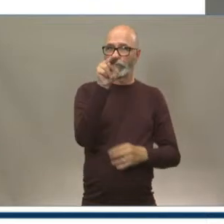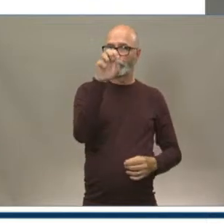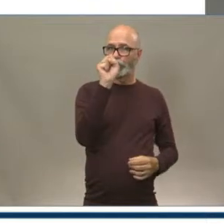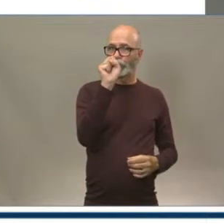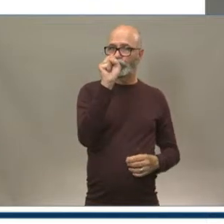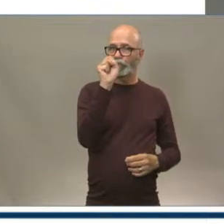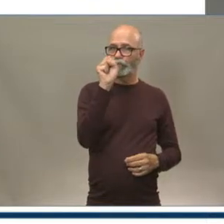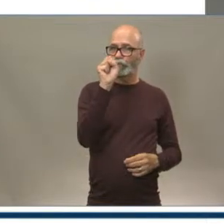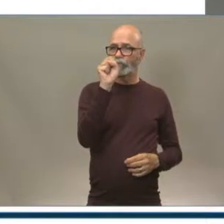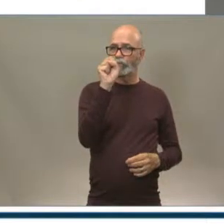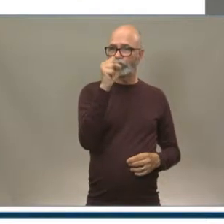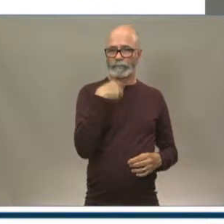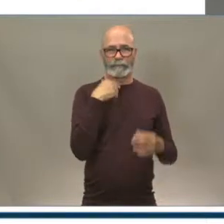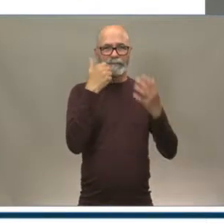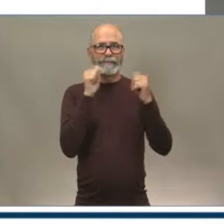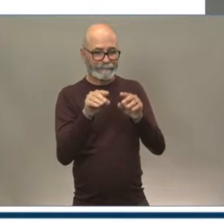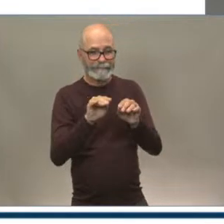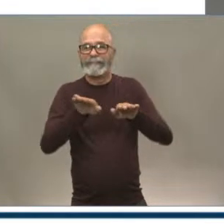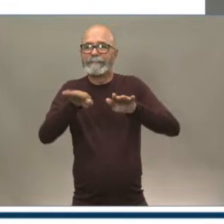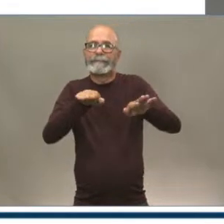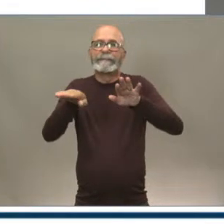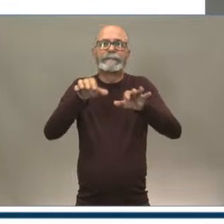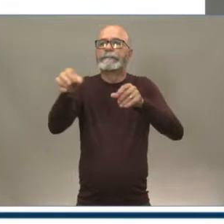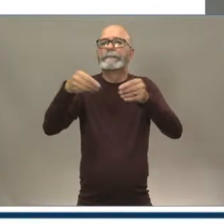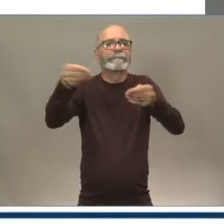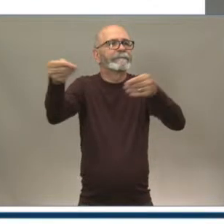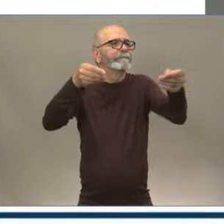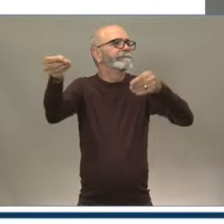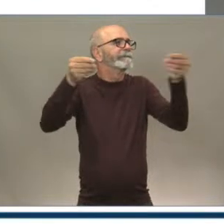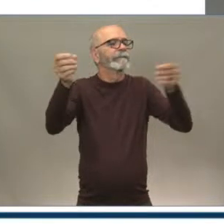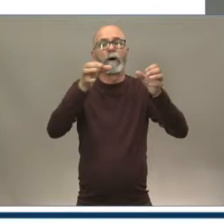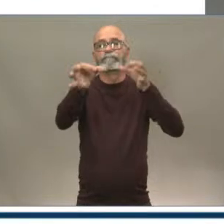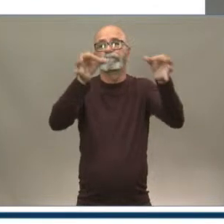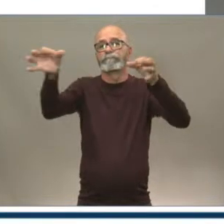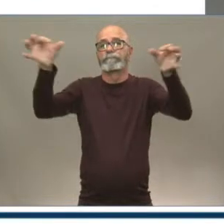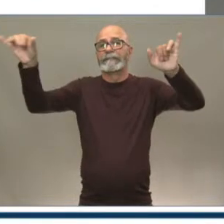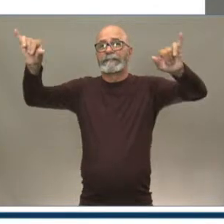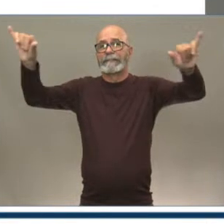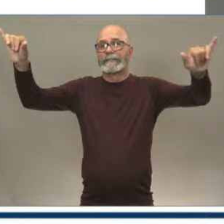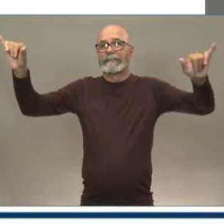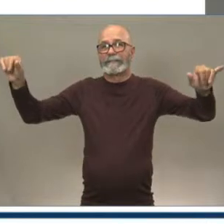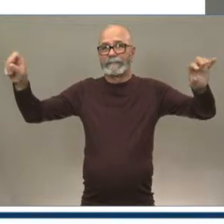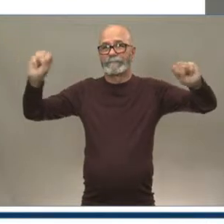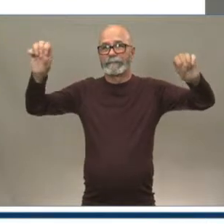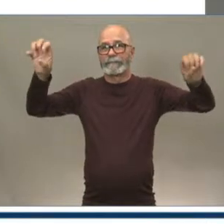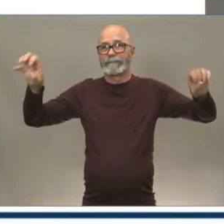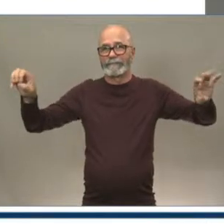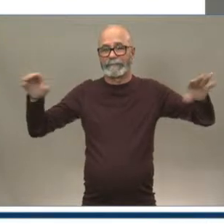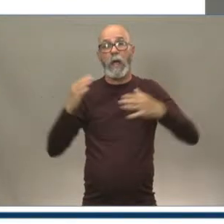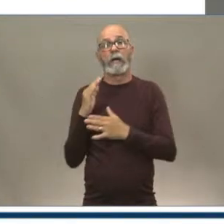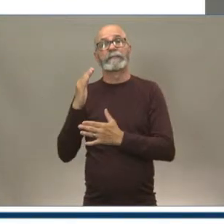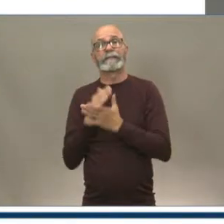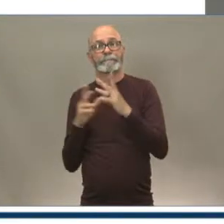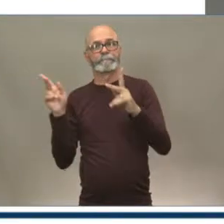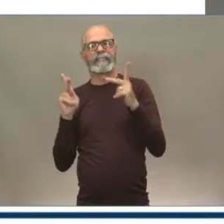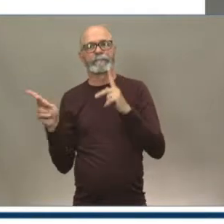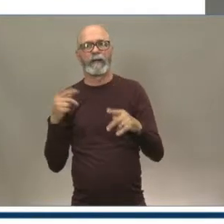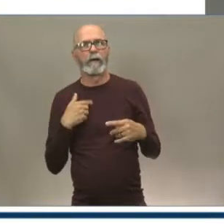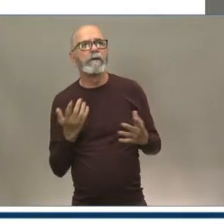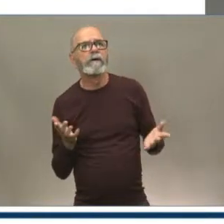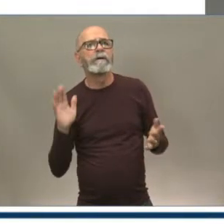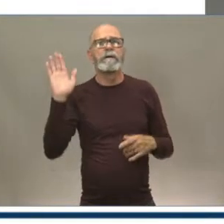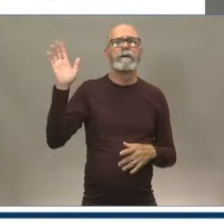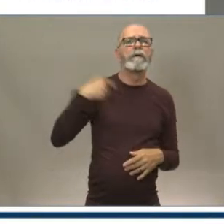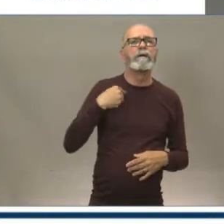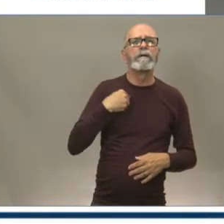we're trying to spread that out as equitably as possible. But the narrative that some people are pushing that there hasn't been access to AstraZeneca